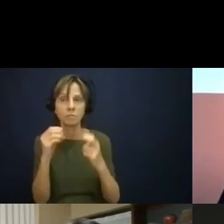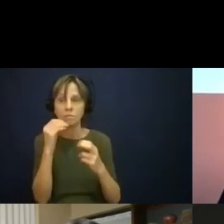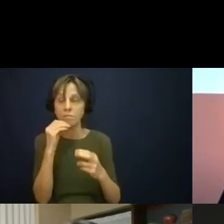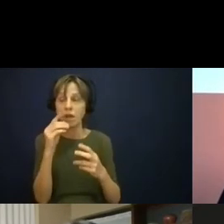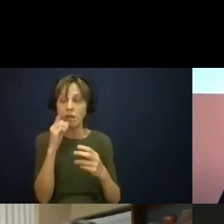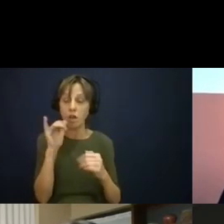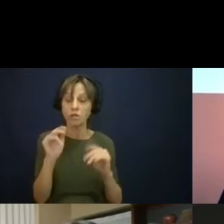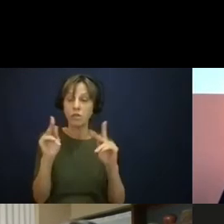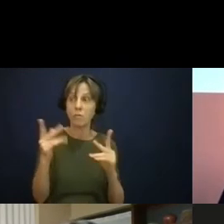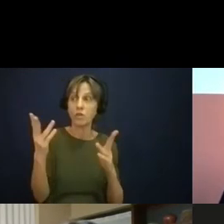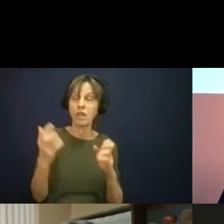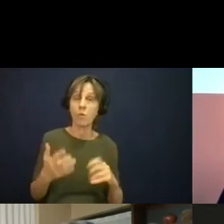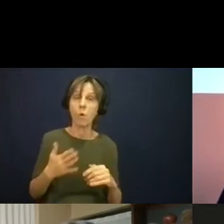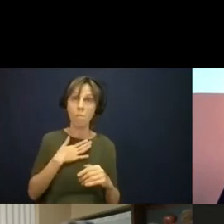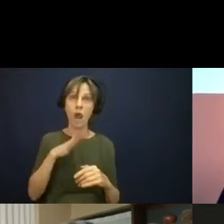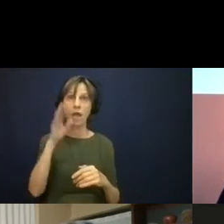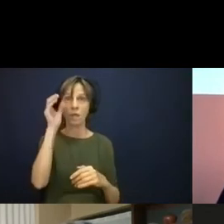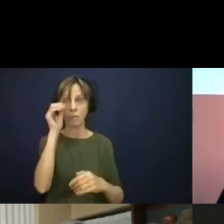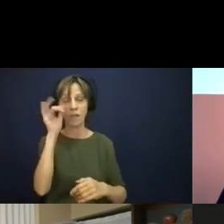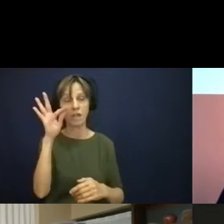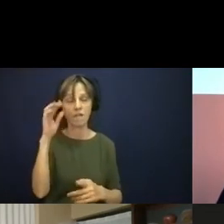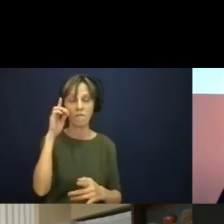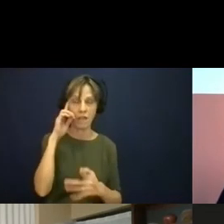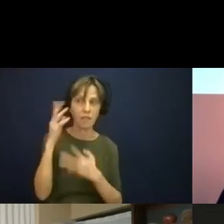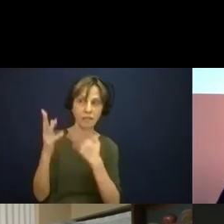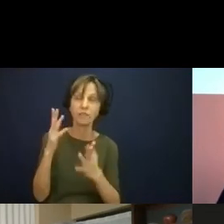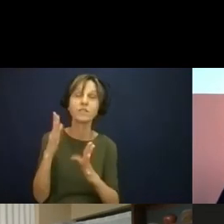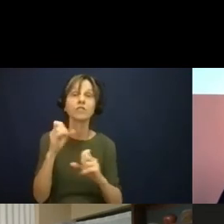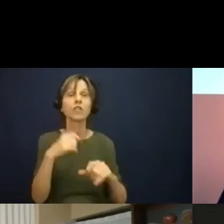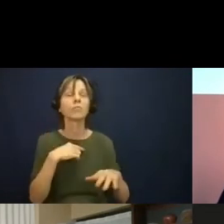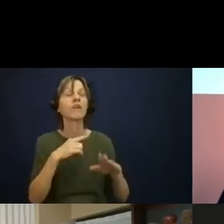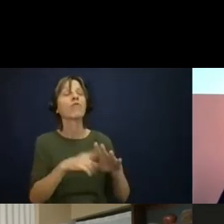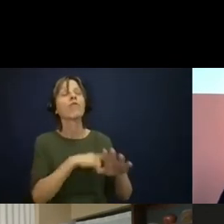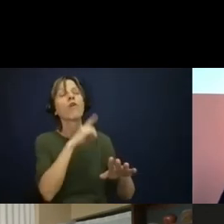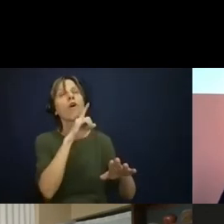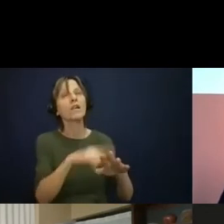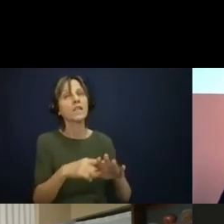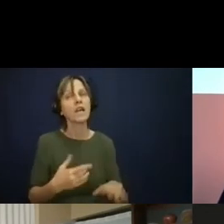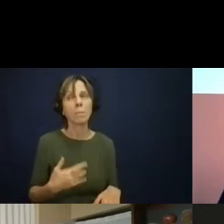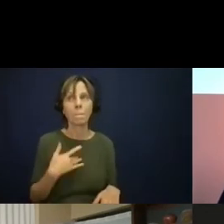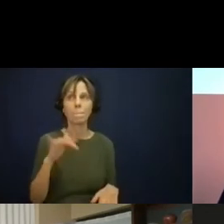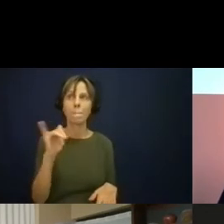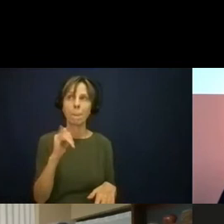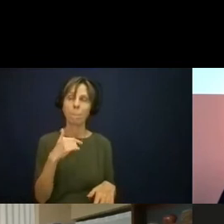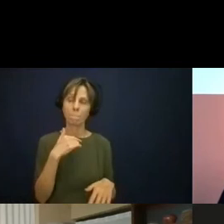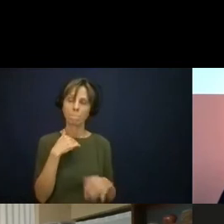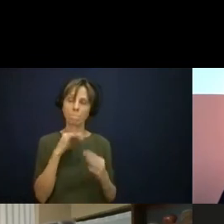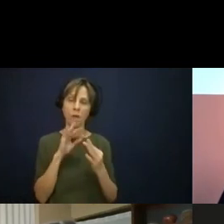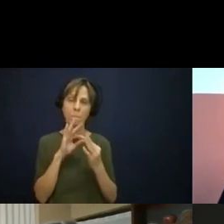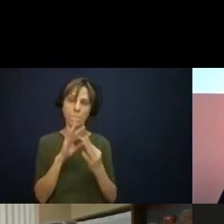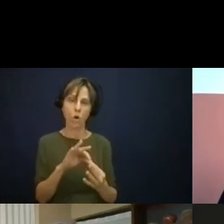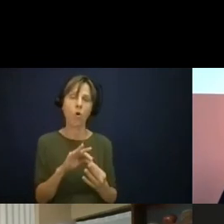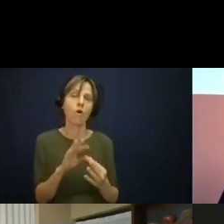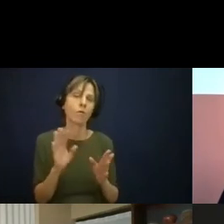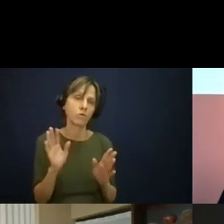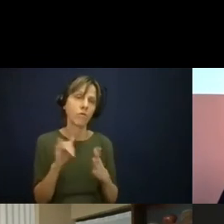they want my opinion on, do you think he would be? So it took me a long time to feel like I belong. So that's what we